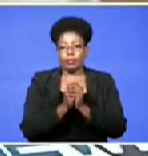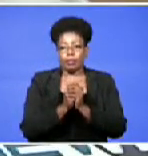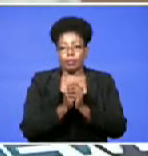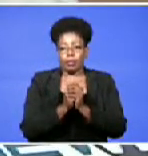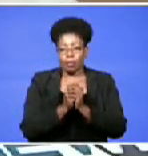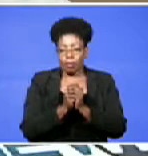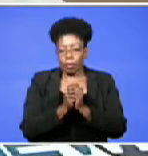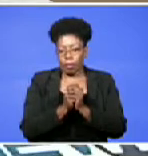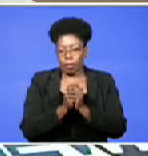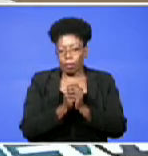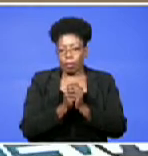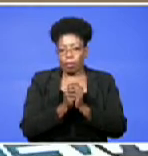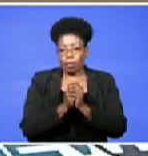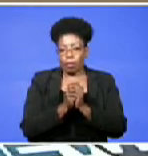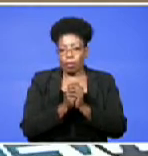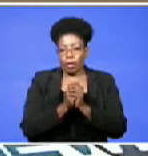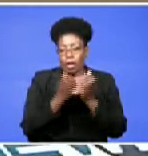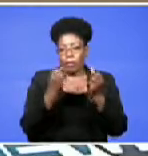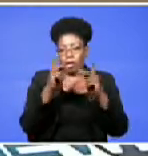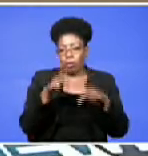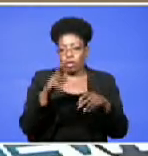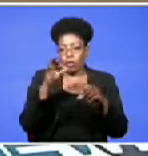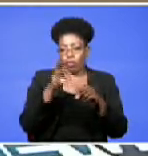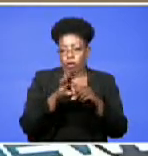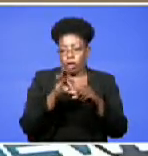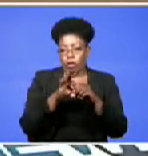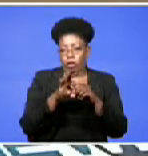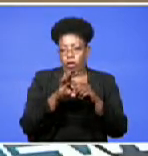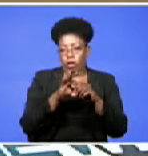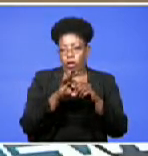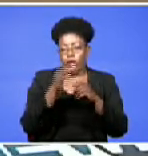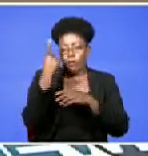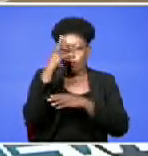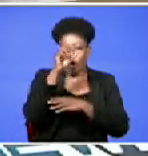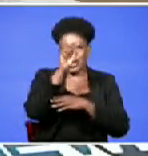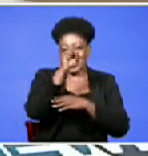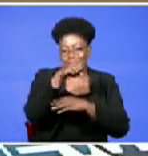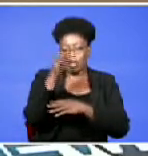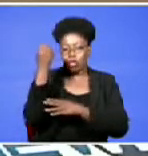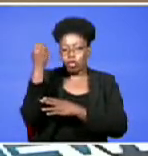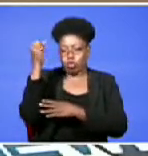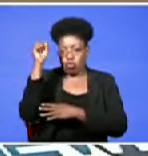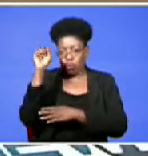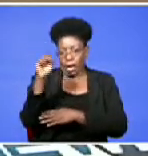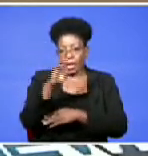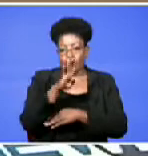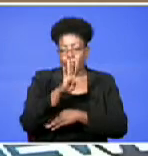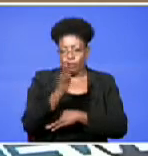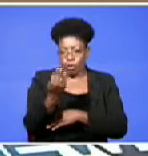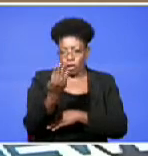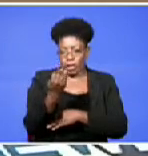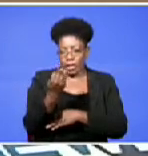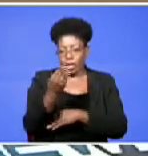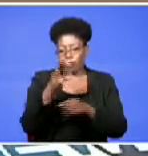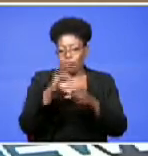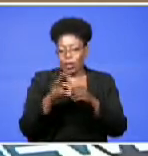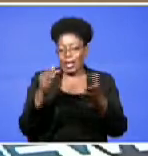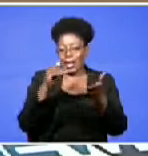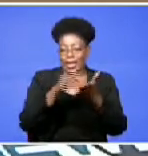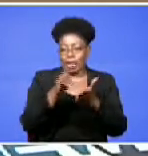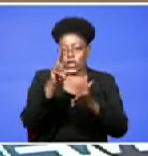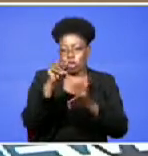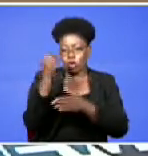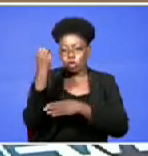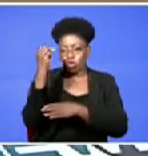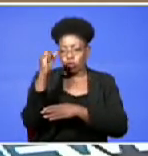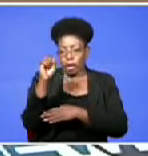21 voted for the strike in management and 14 voted against. That's what the certificate was saying. But he ain't telling the